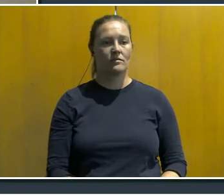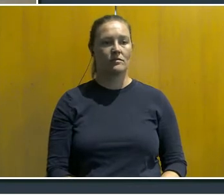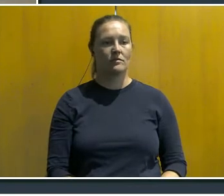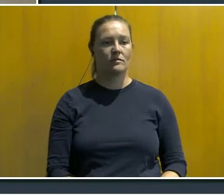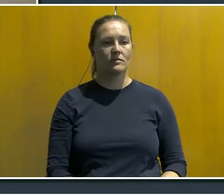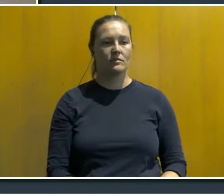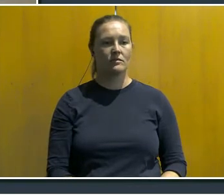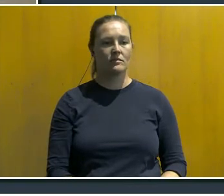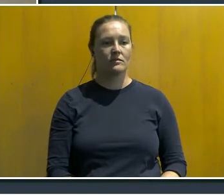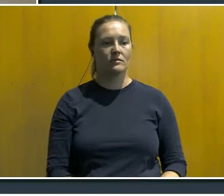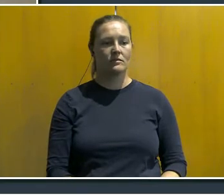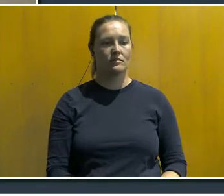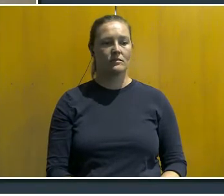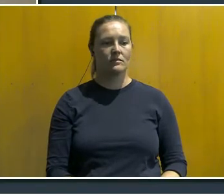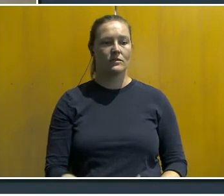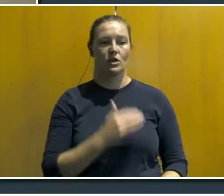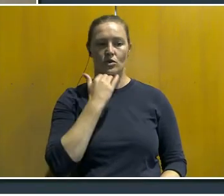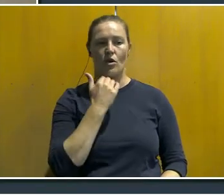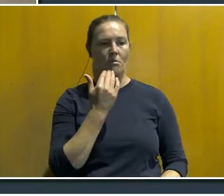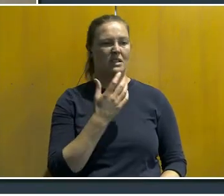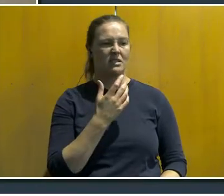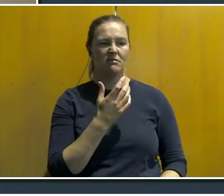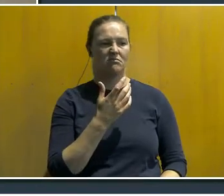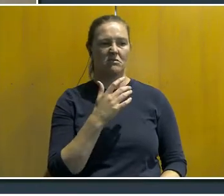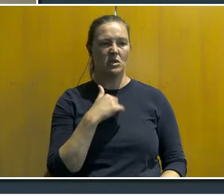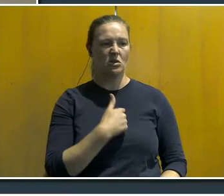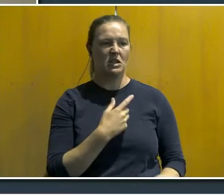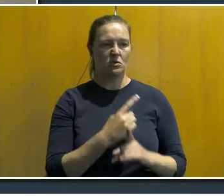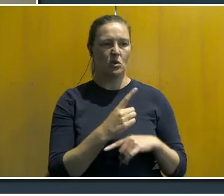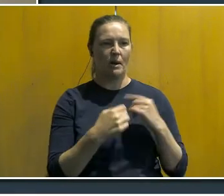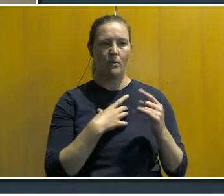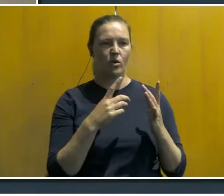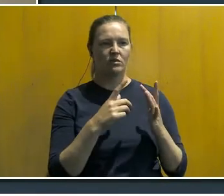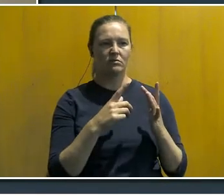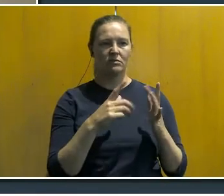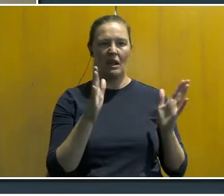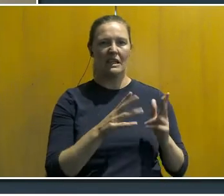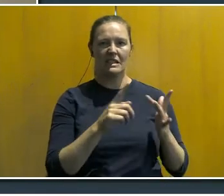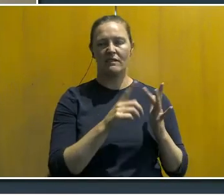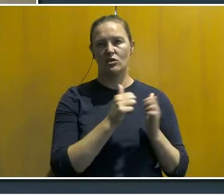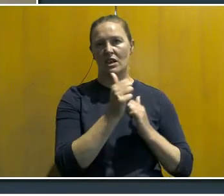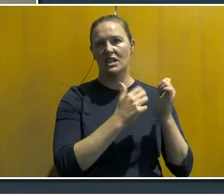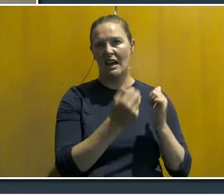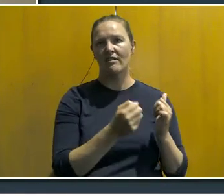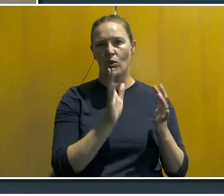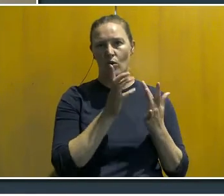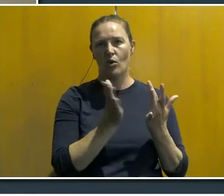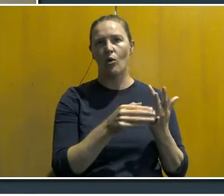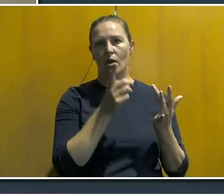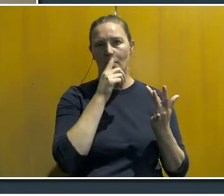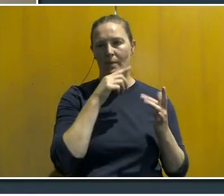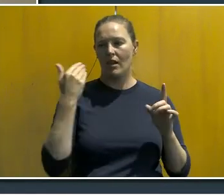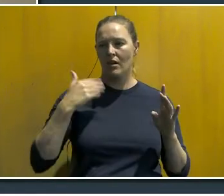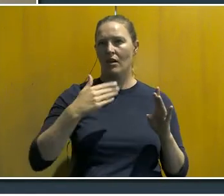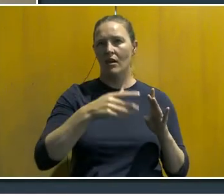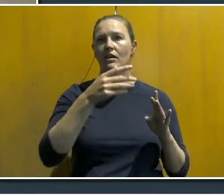There's not much point going on about lack of infrastructure or anything like that. It's all been said, I think, many times over by every person that's been in here. You